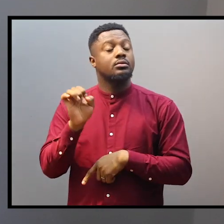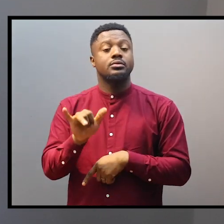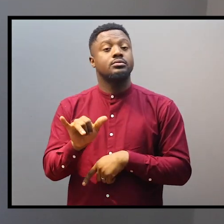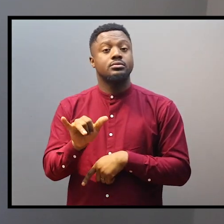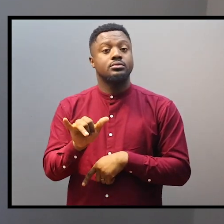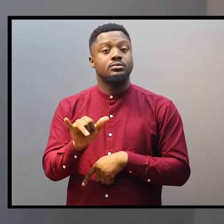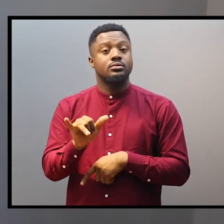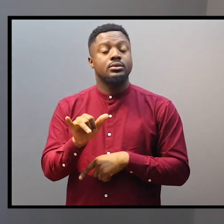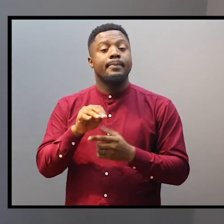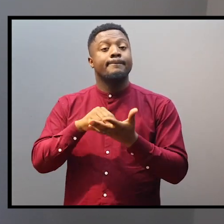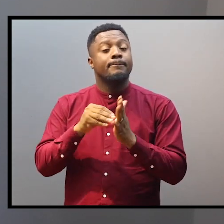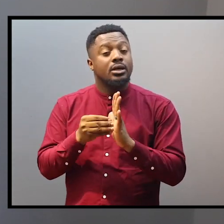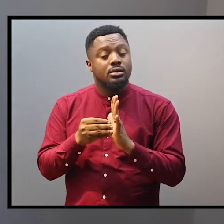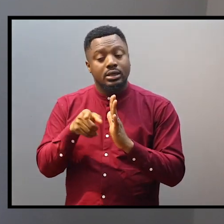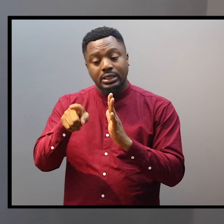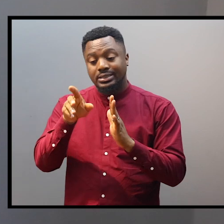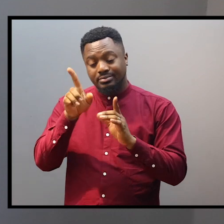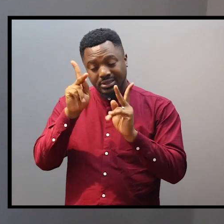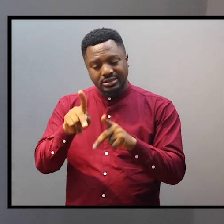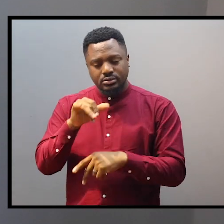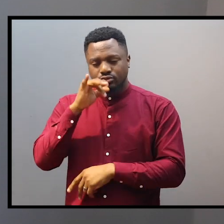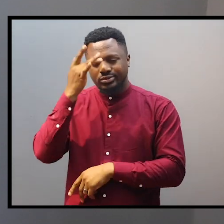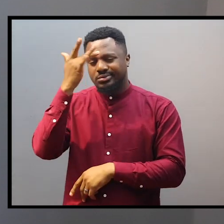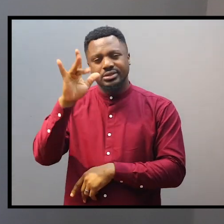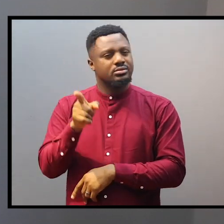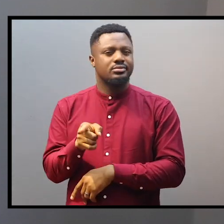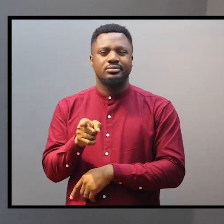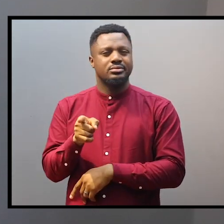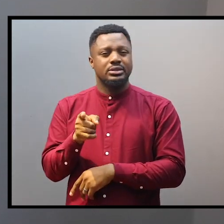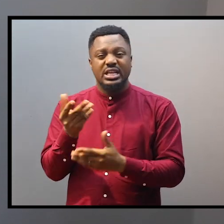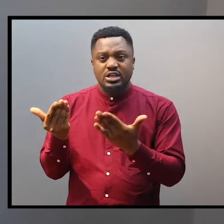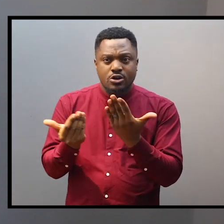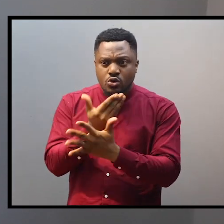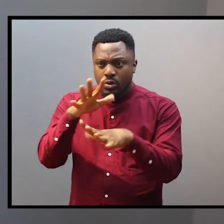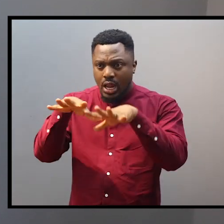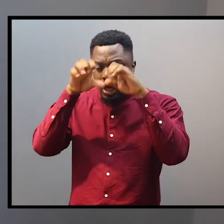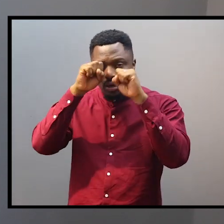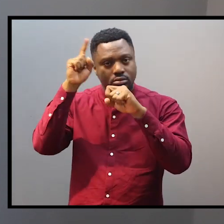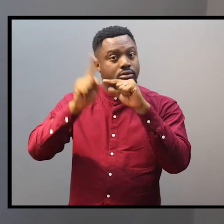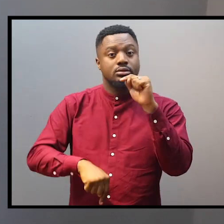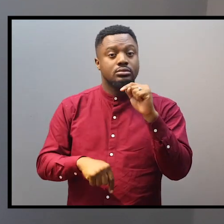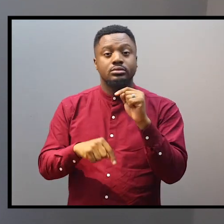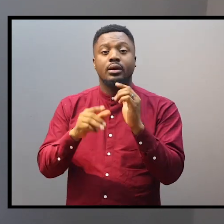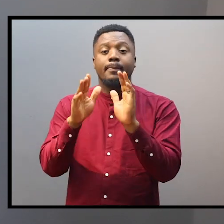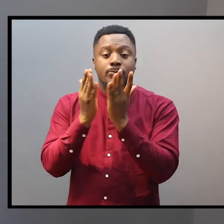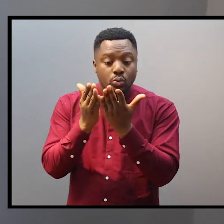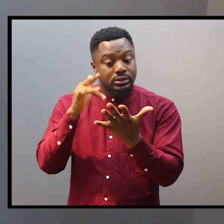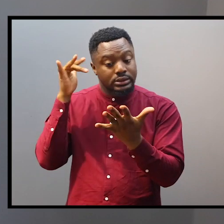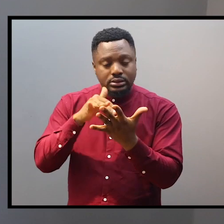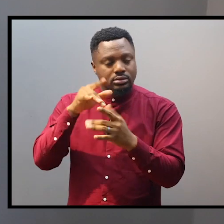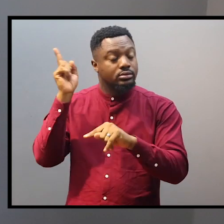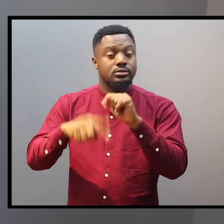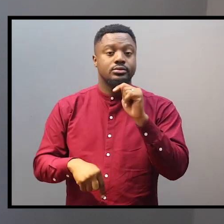condition. So the main thing is that the child is not able to learn new skills and often in academic